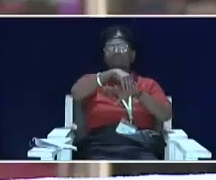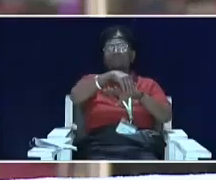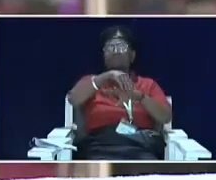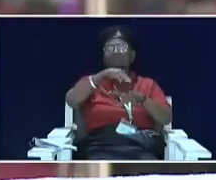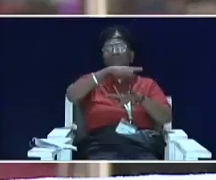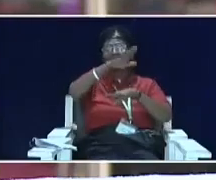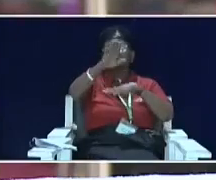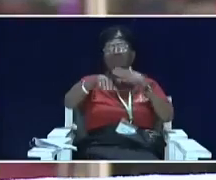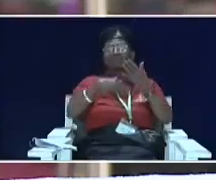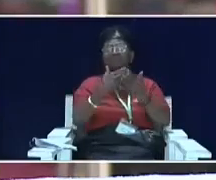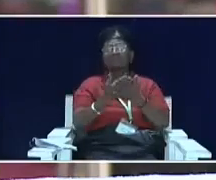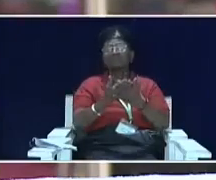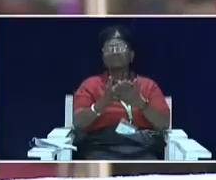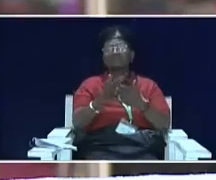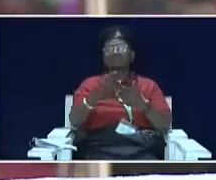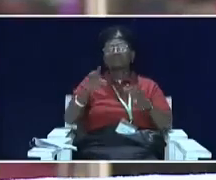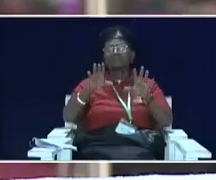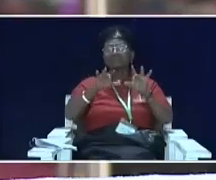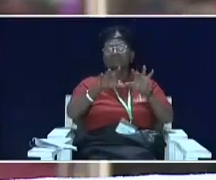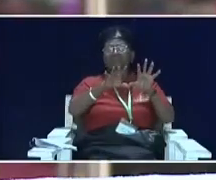all the flies